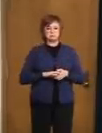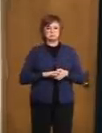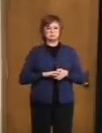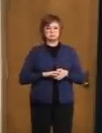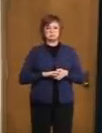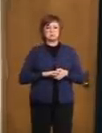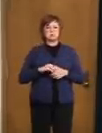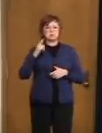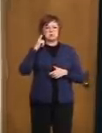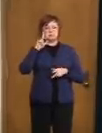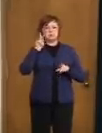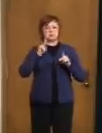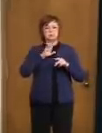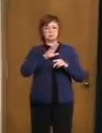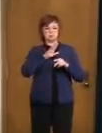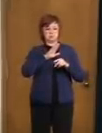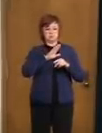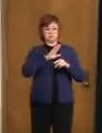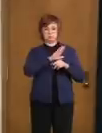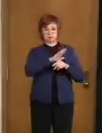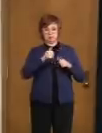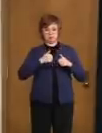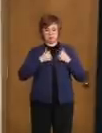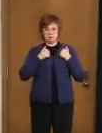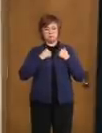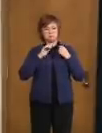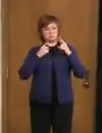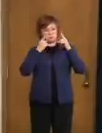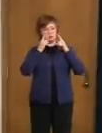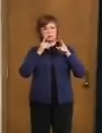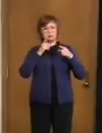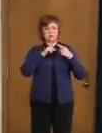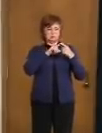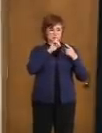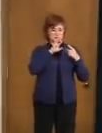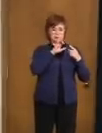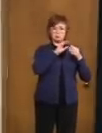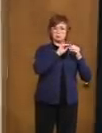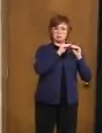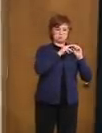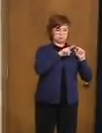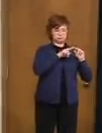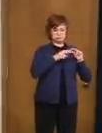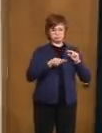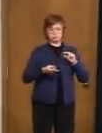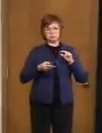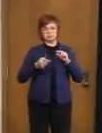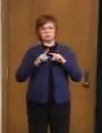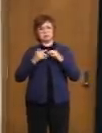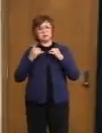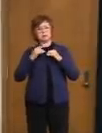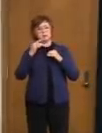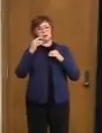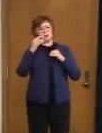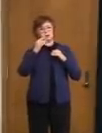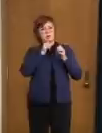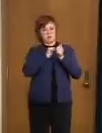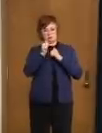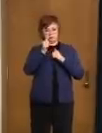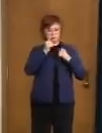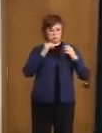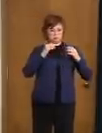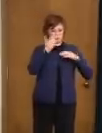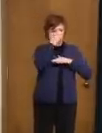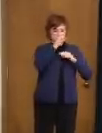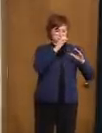goal, it is proven to work throughout the month of December. There's nothing telling me that in this post-holiday season that same plan shouldn't